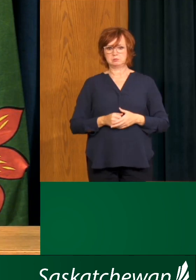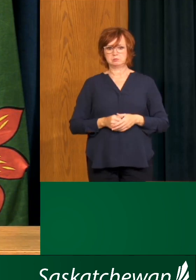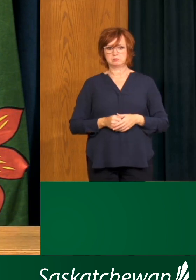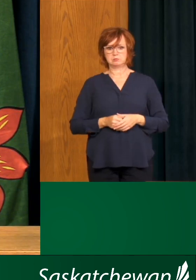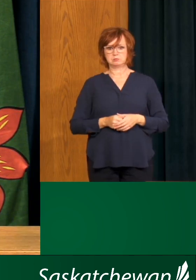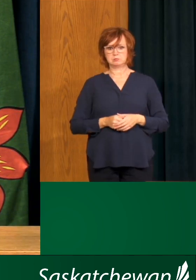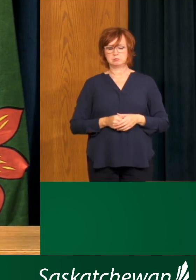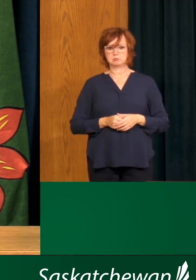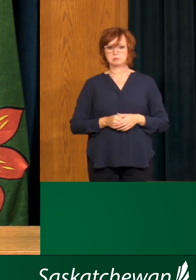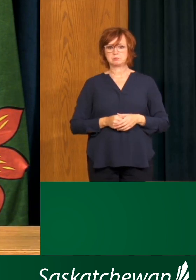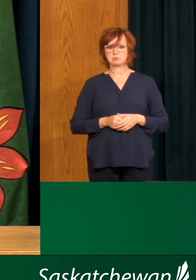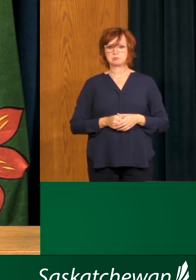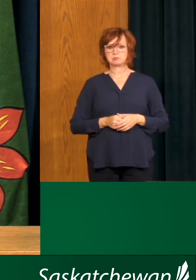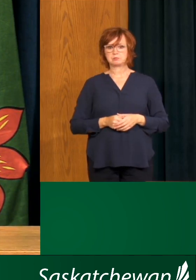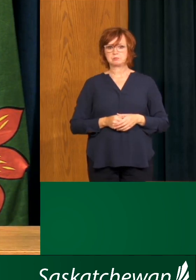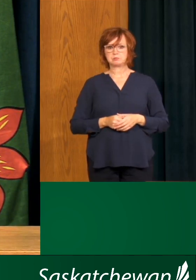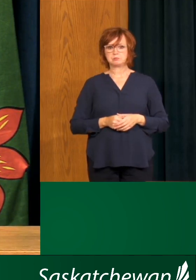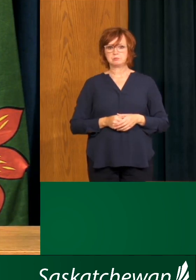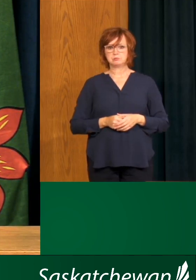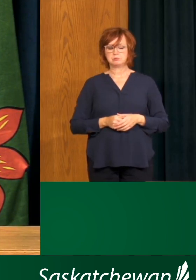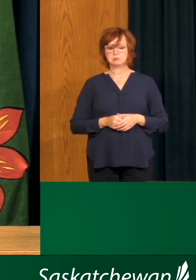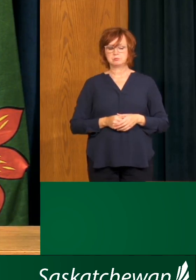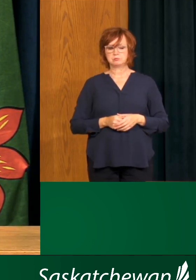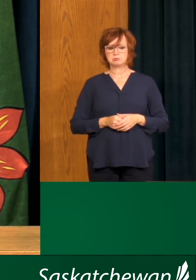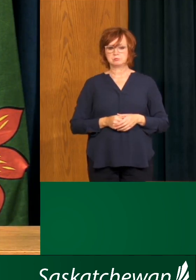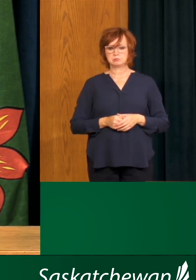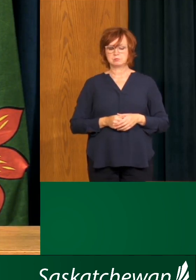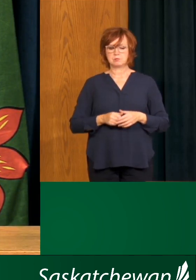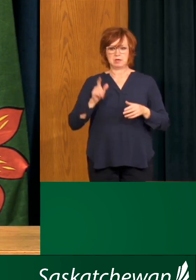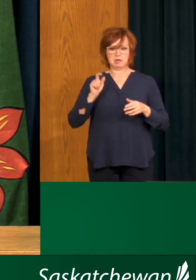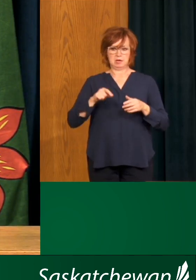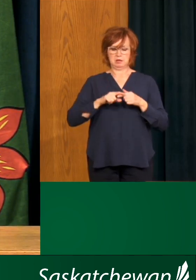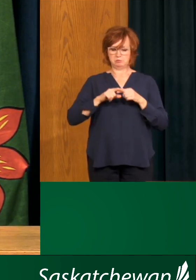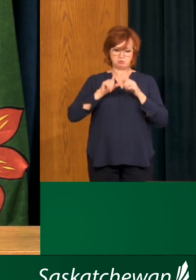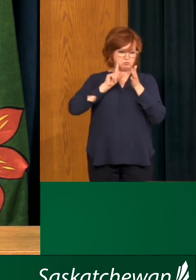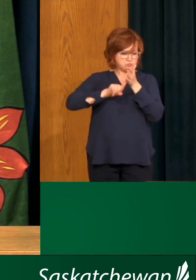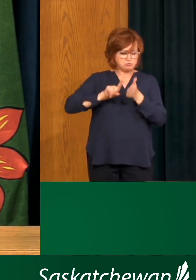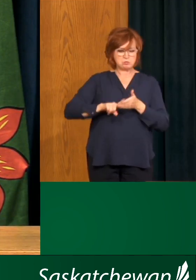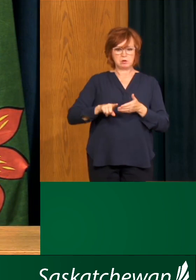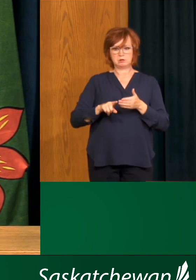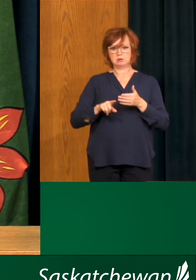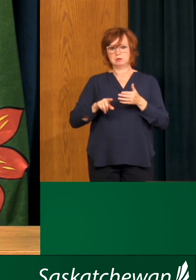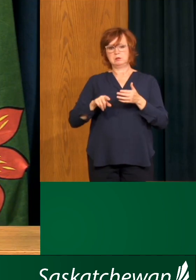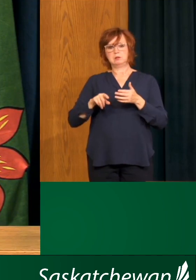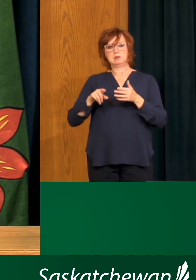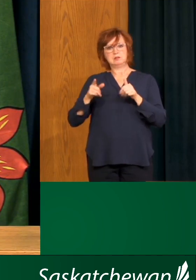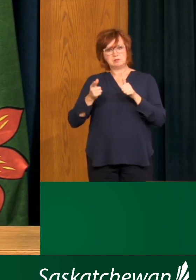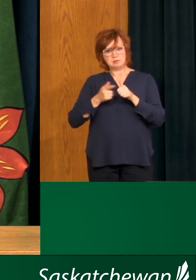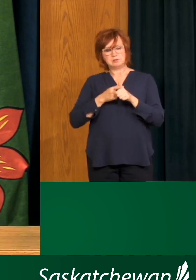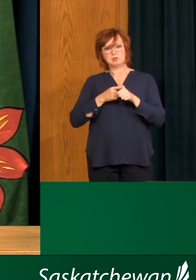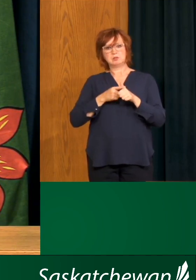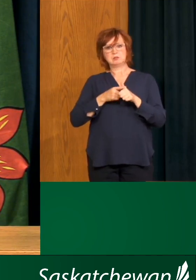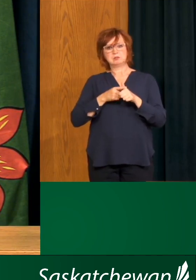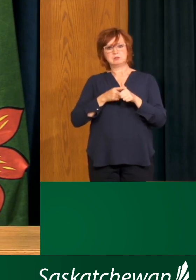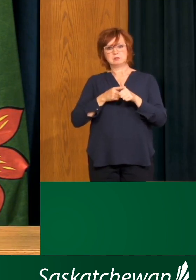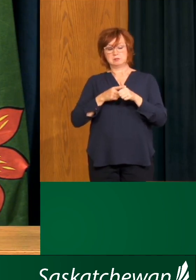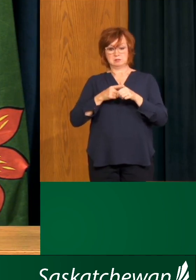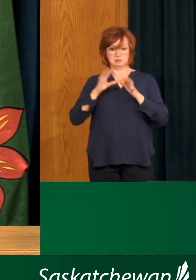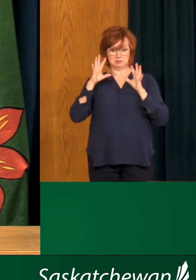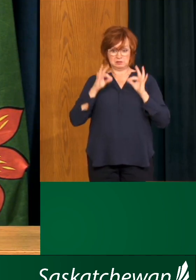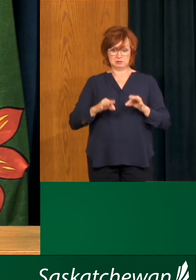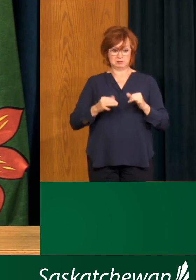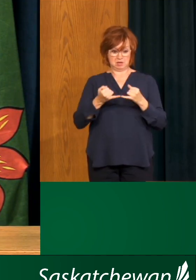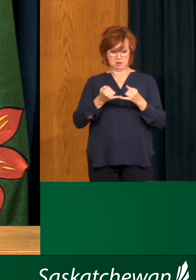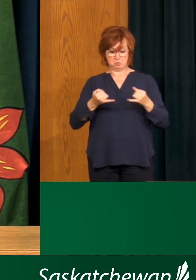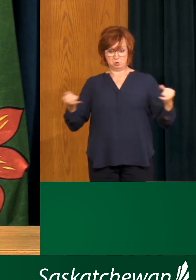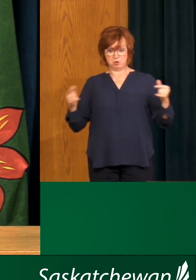them to function. But before we are real serious about international travel, we need to have our interprovincial travel opened up, and we don't